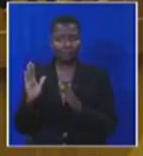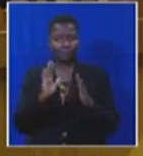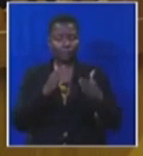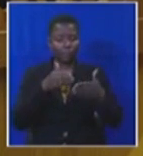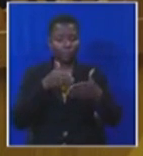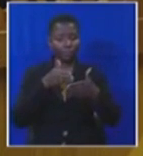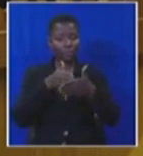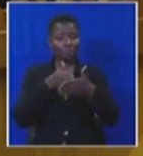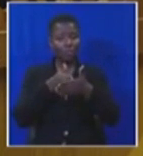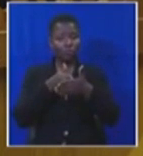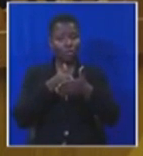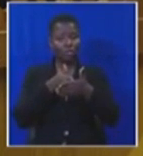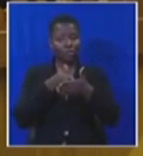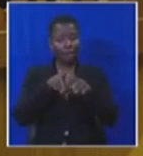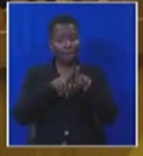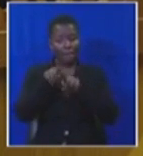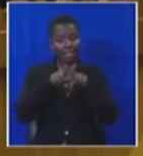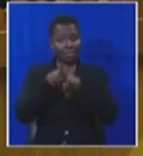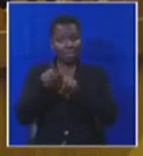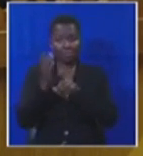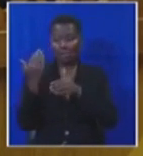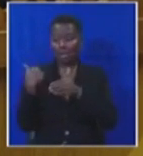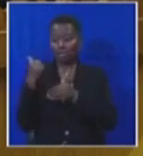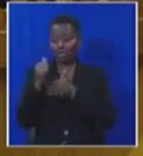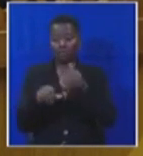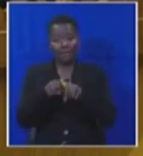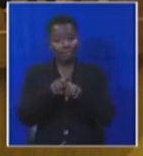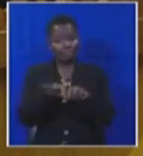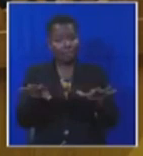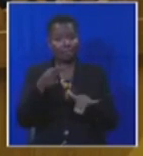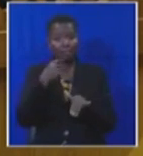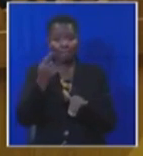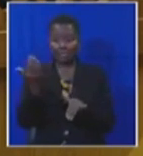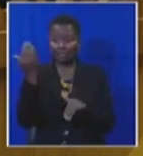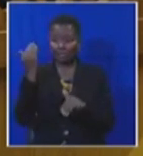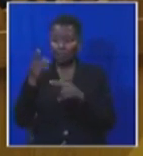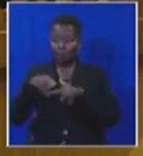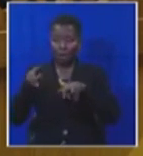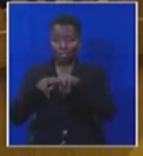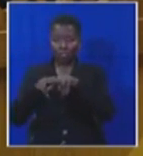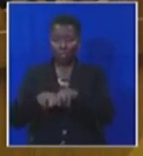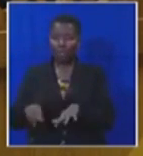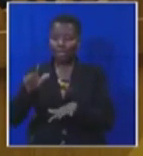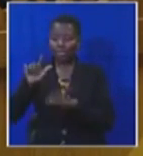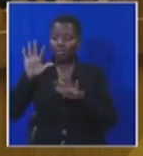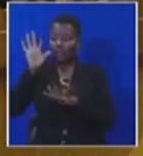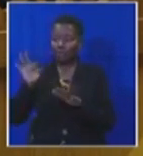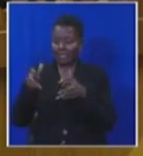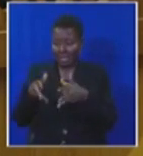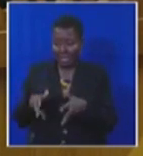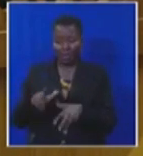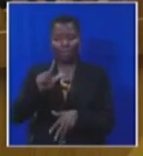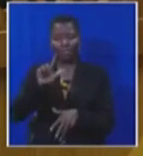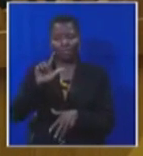results released last month showed a national decline from 75% to 70%, but the President said